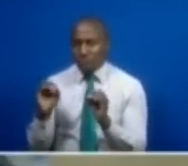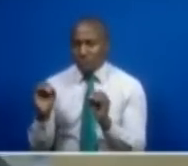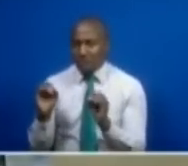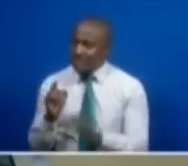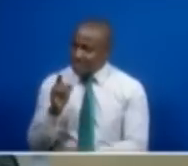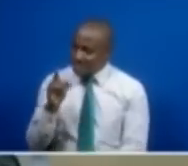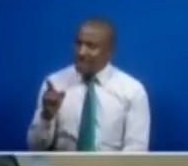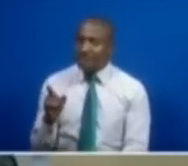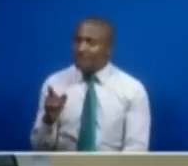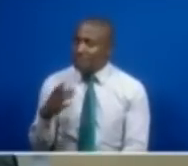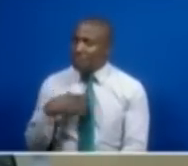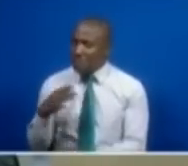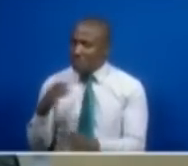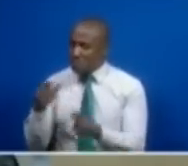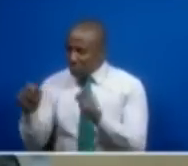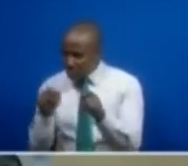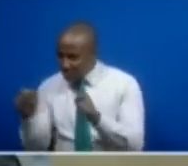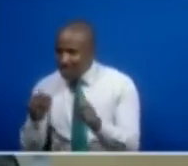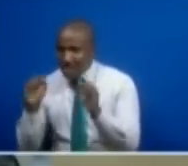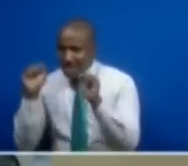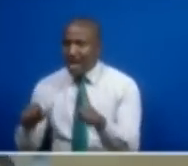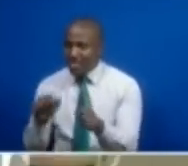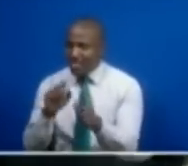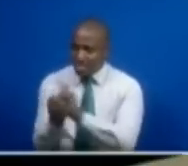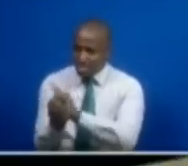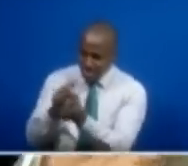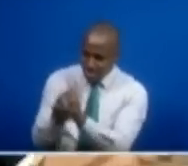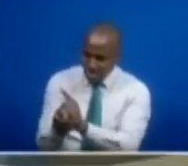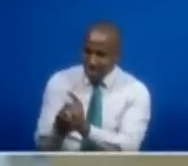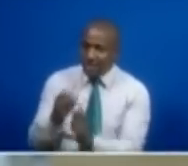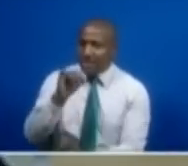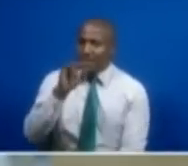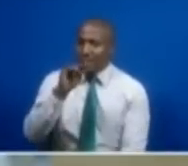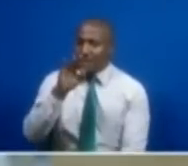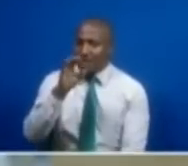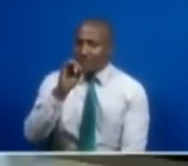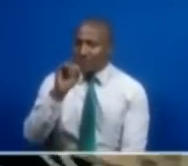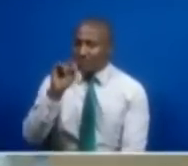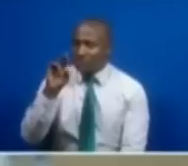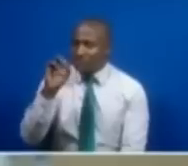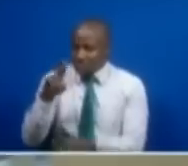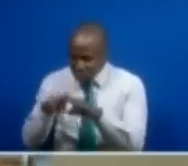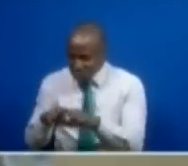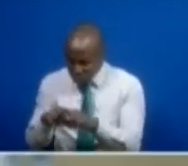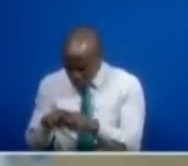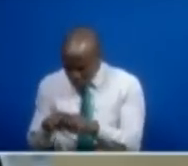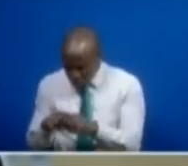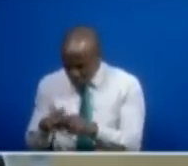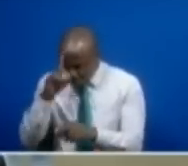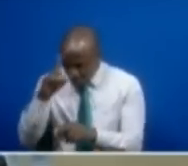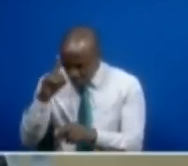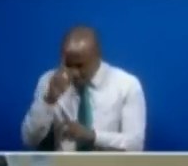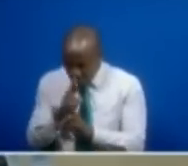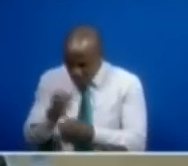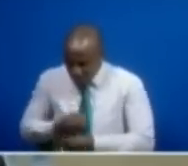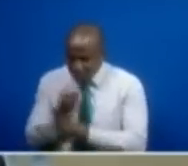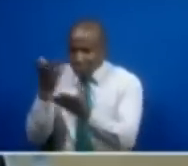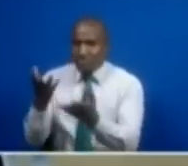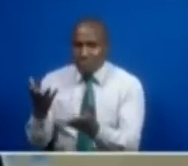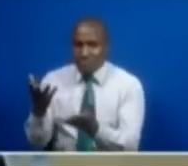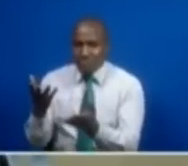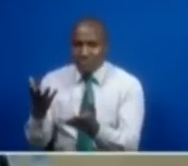are manipulated all the time. Infotrack sits somewhere at a corner and produces their results, for example. We